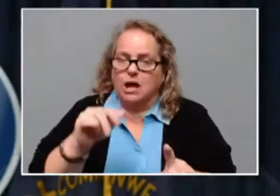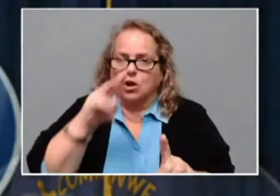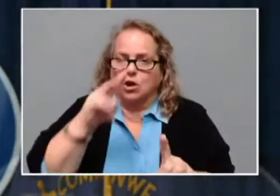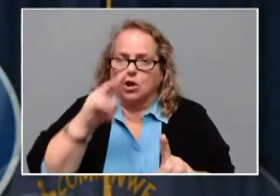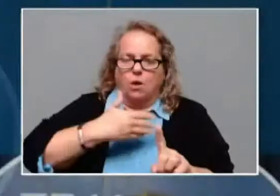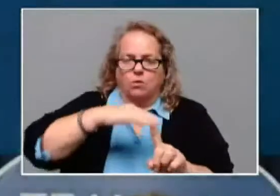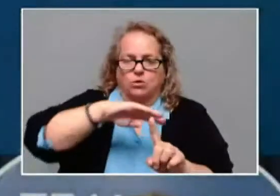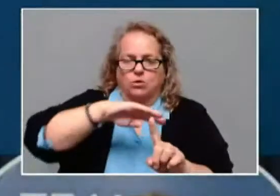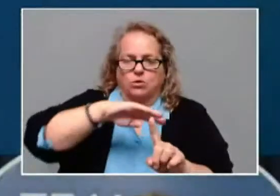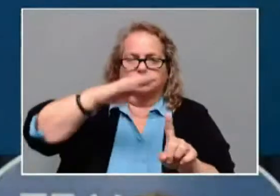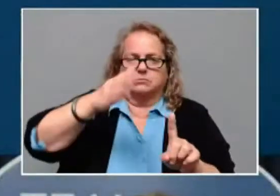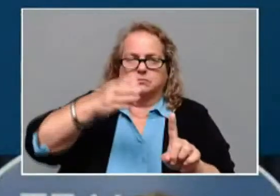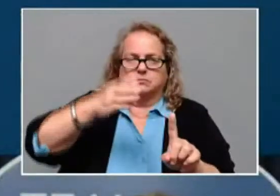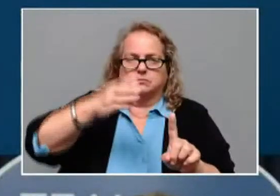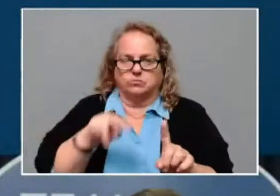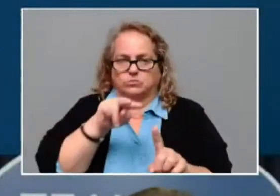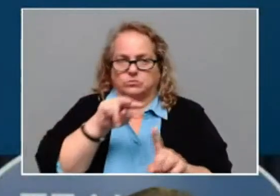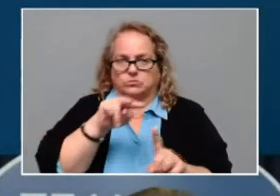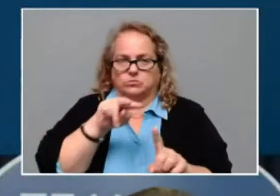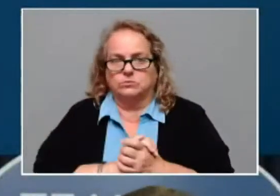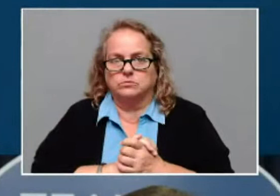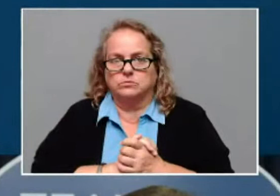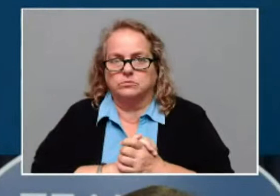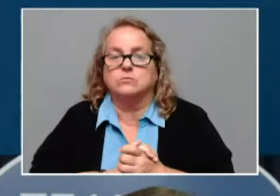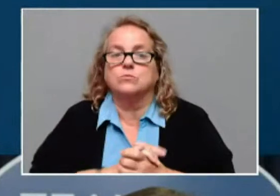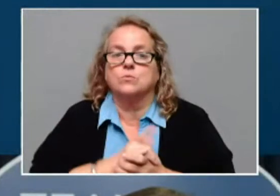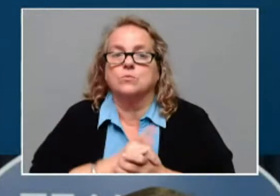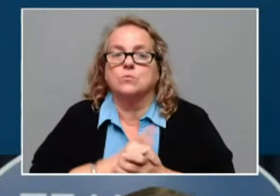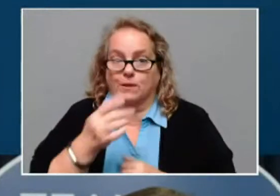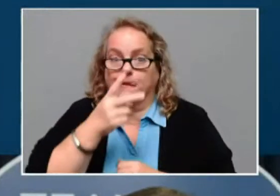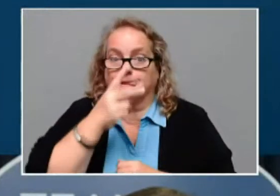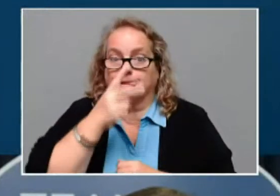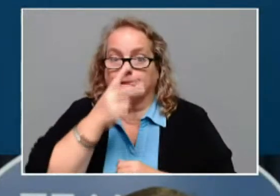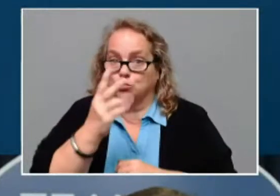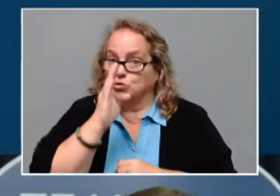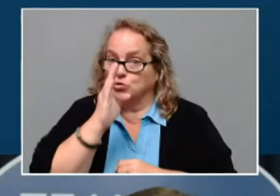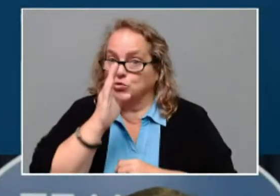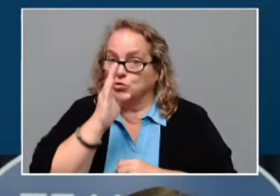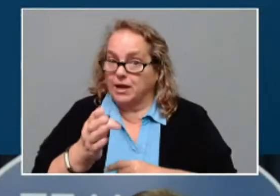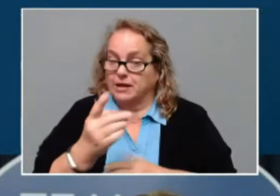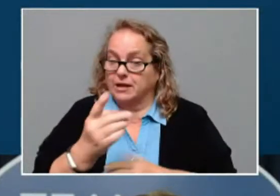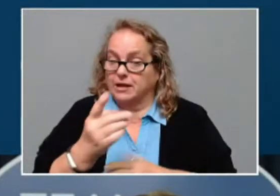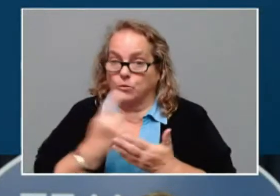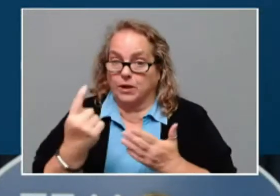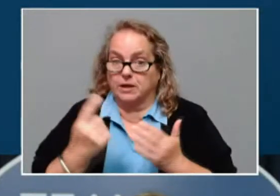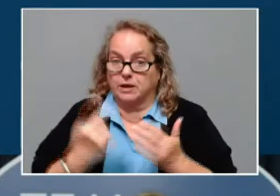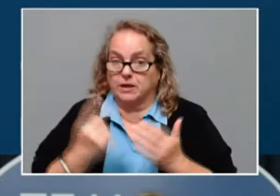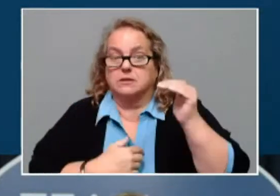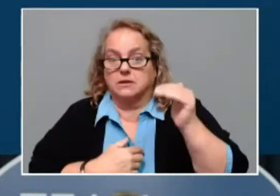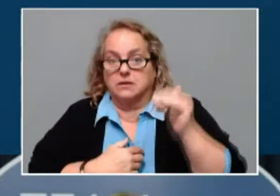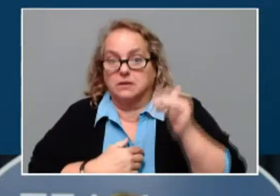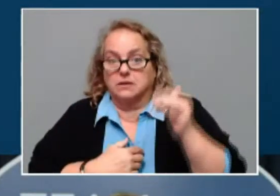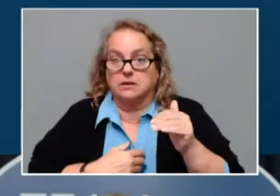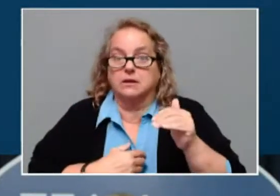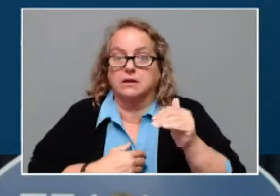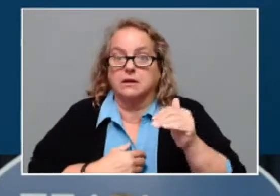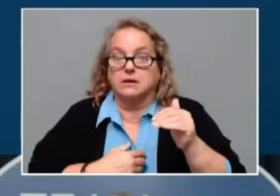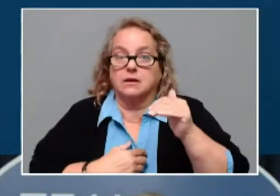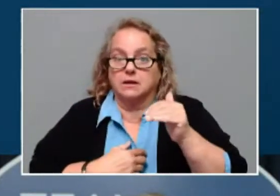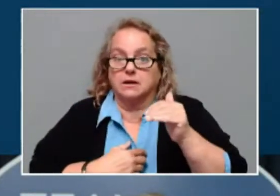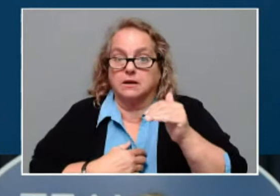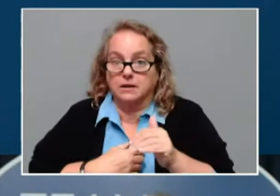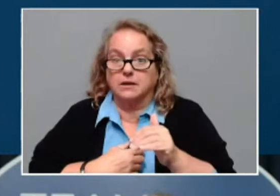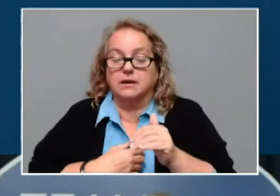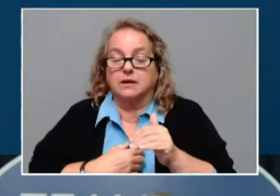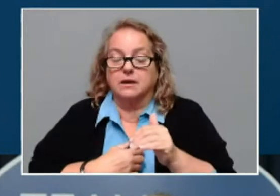now have 2 straight weeks of declining cases from that